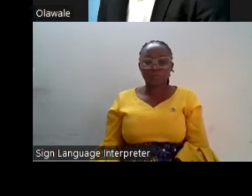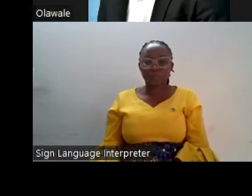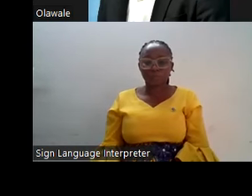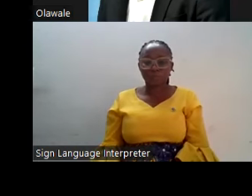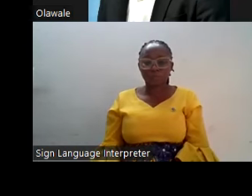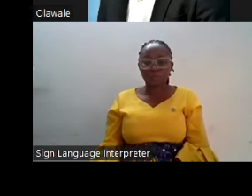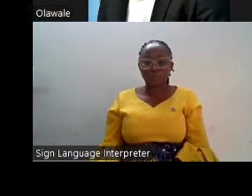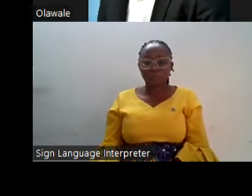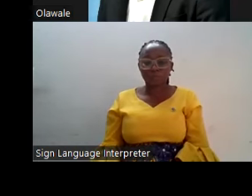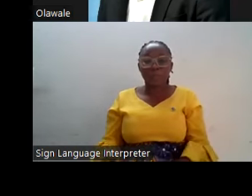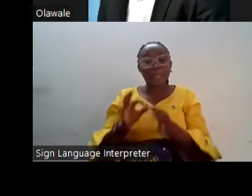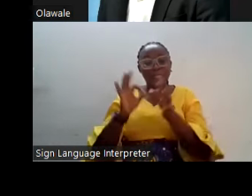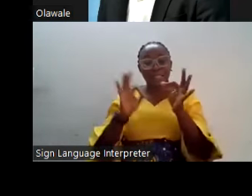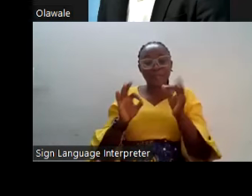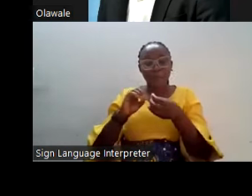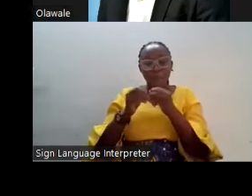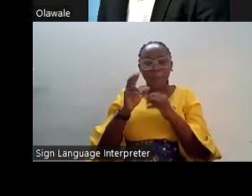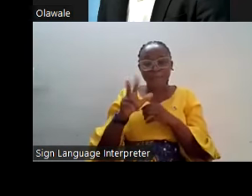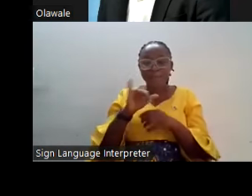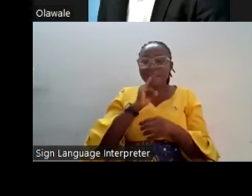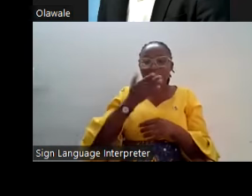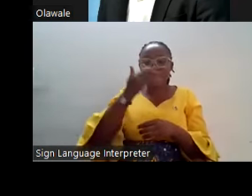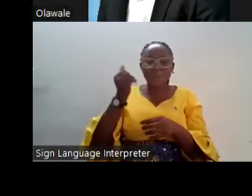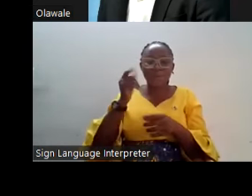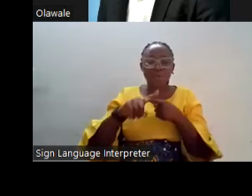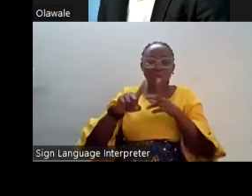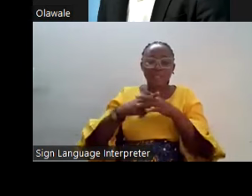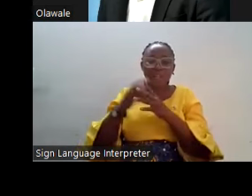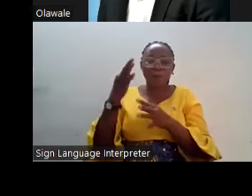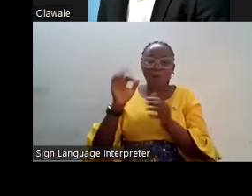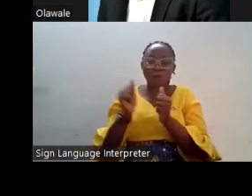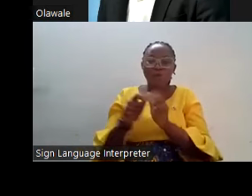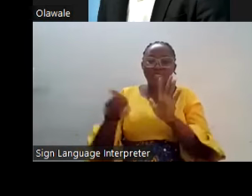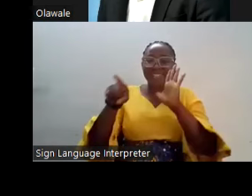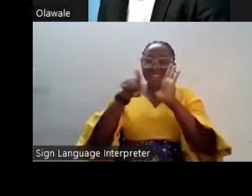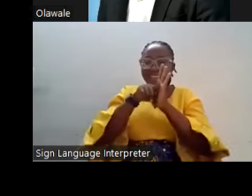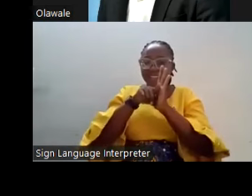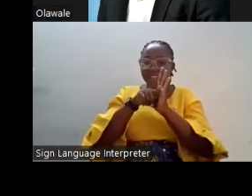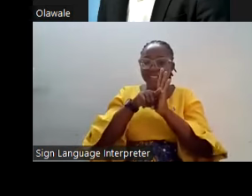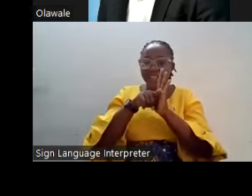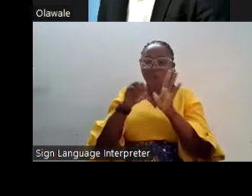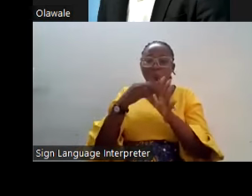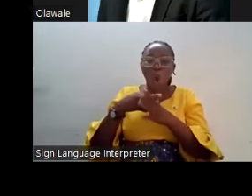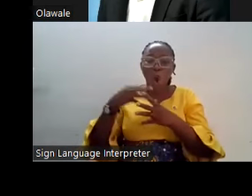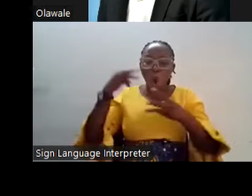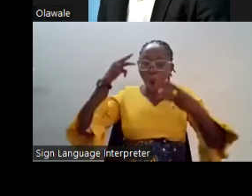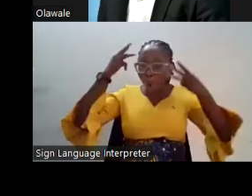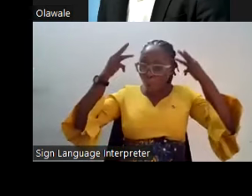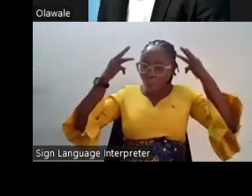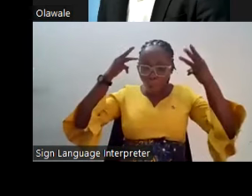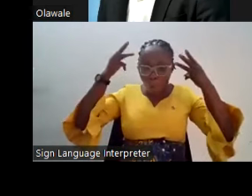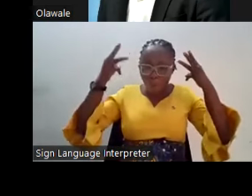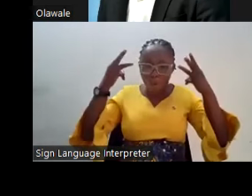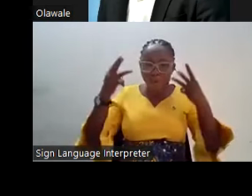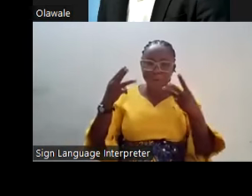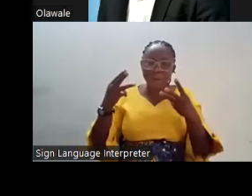Statement number 3, it is best to start off with the negative or the concern first when you're talking to the family.